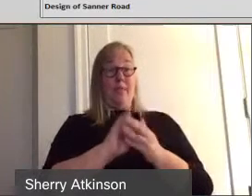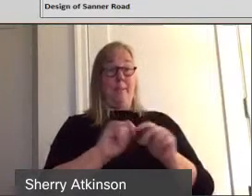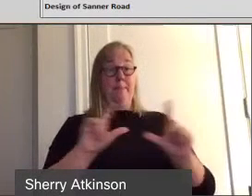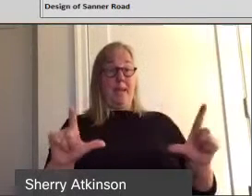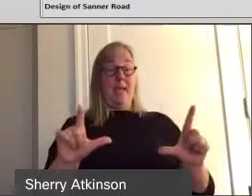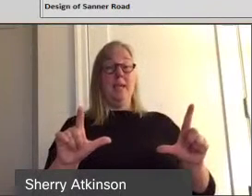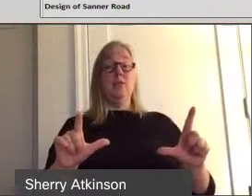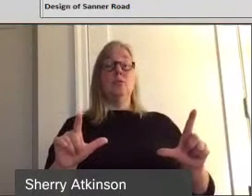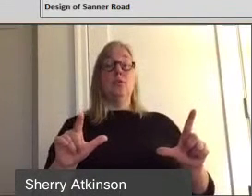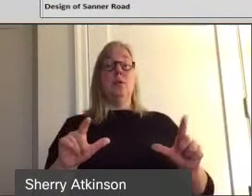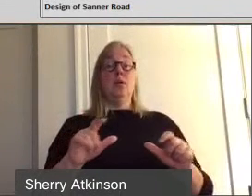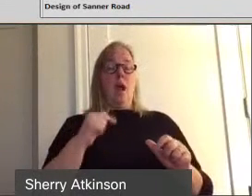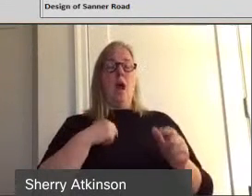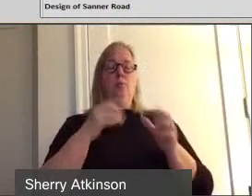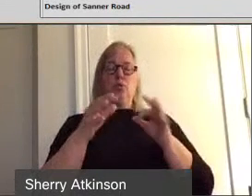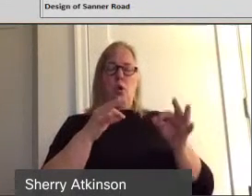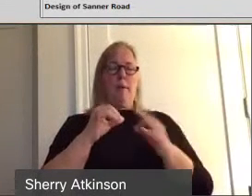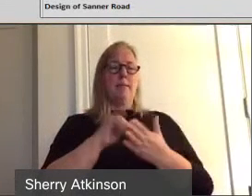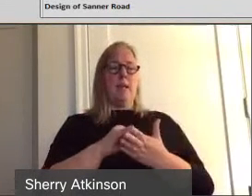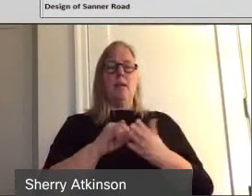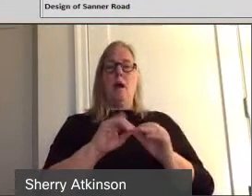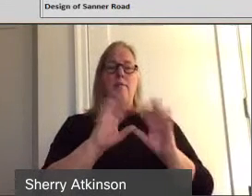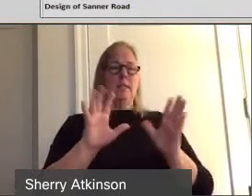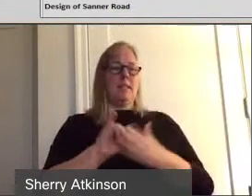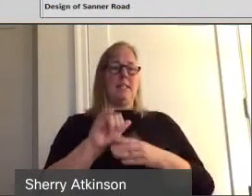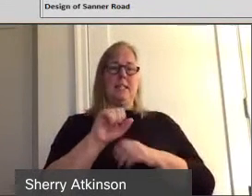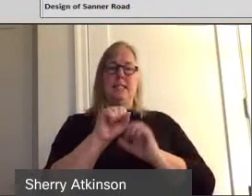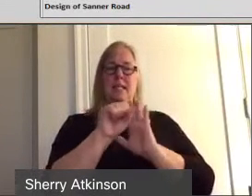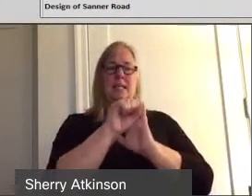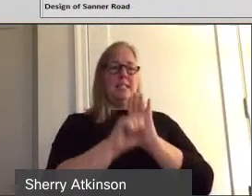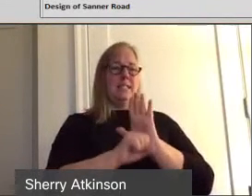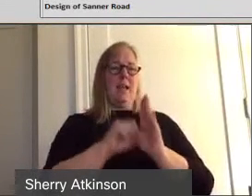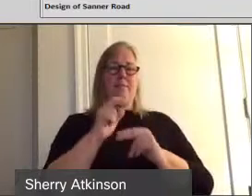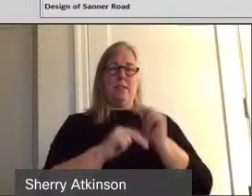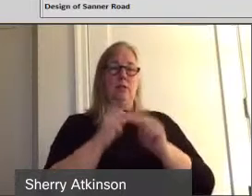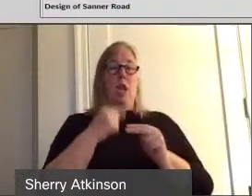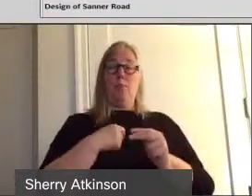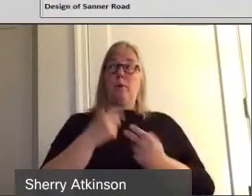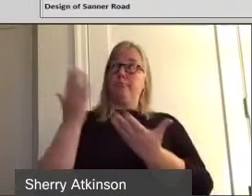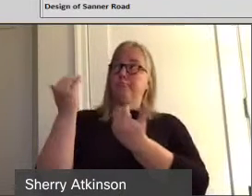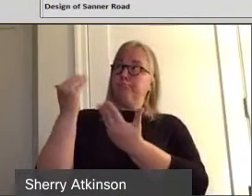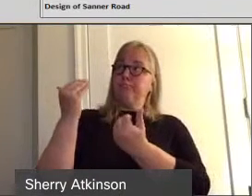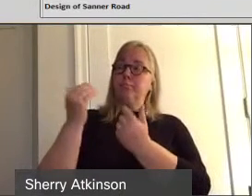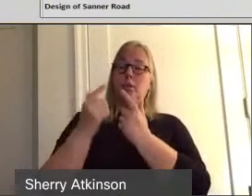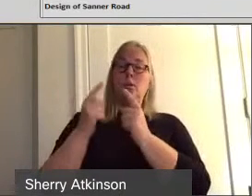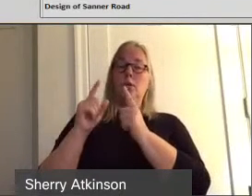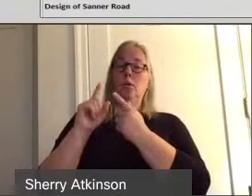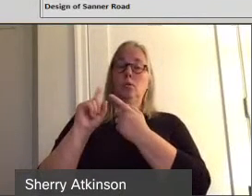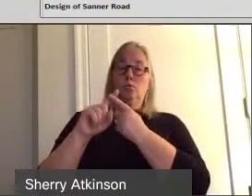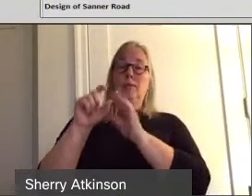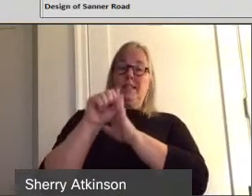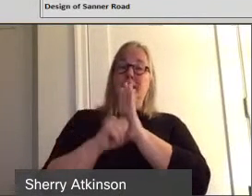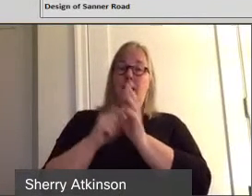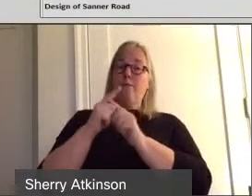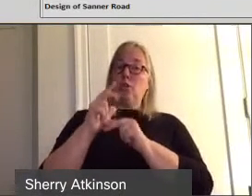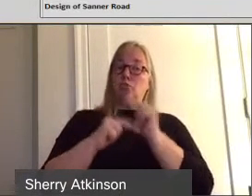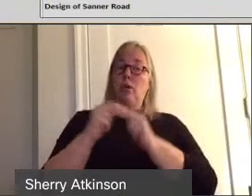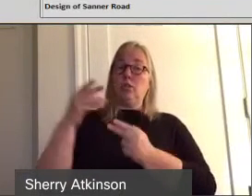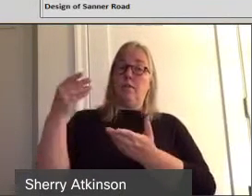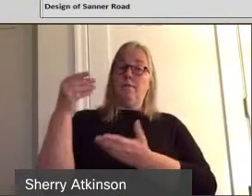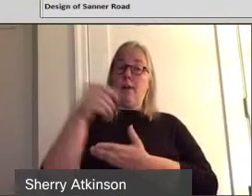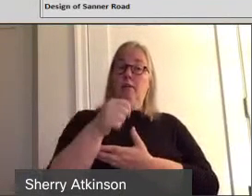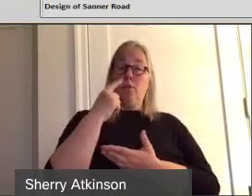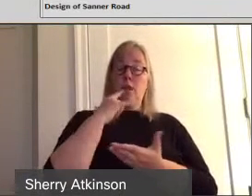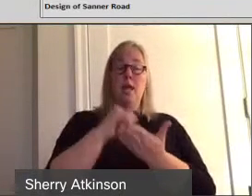about in a minute, but obviously that's a state facility, and we were looking to the state to get construction funding for those. So that'll be dependent